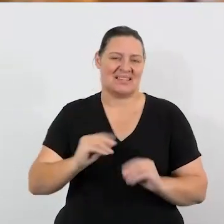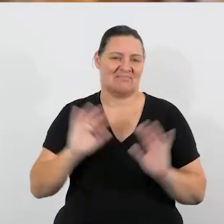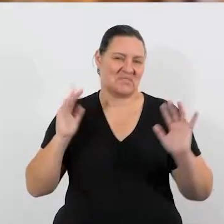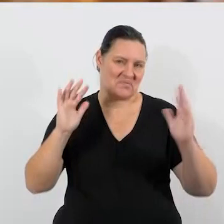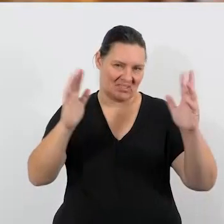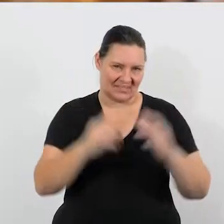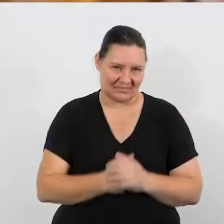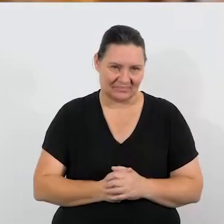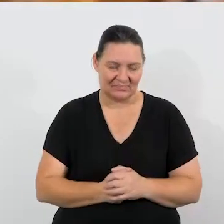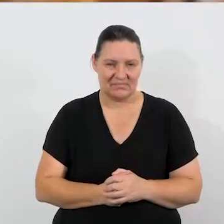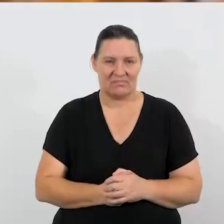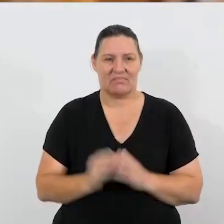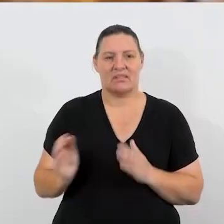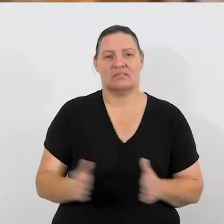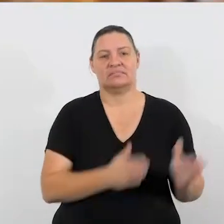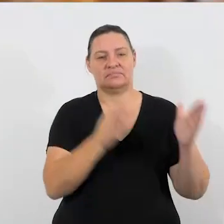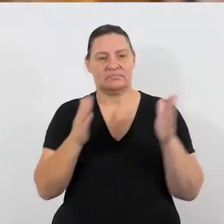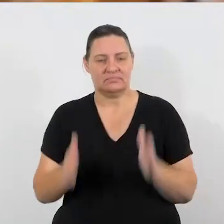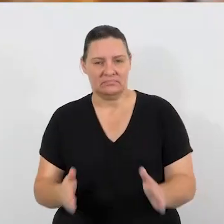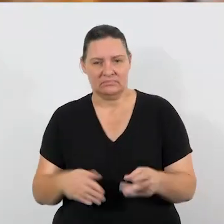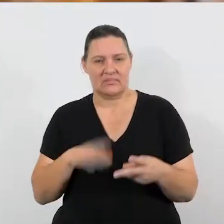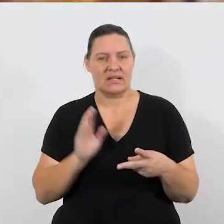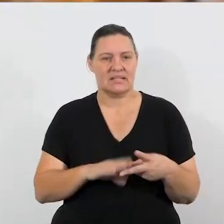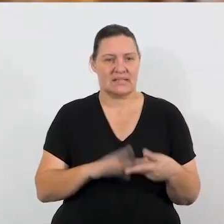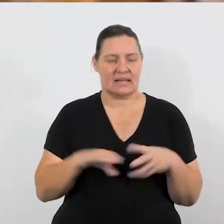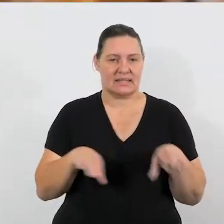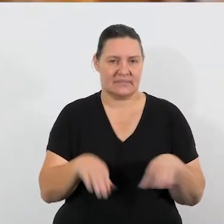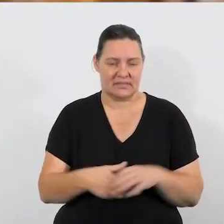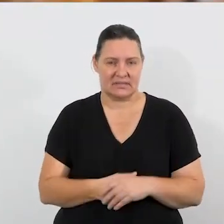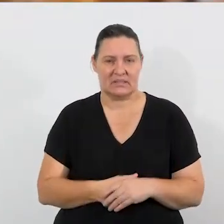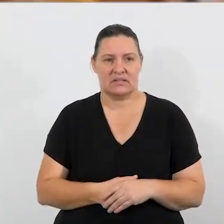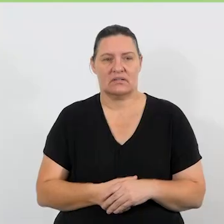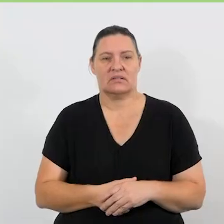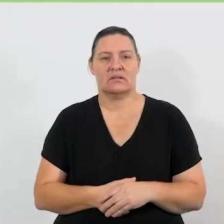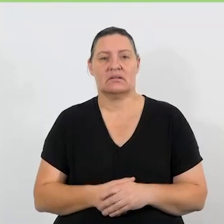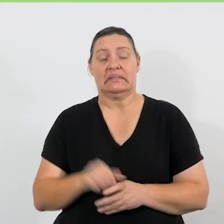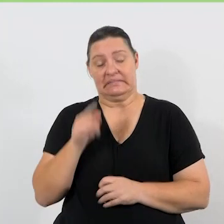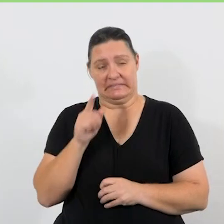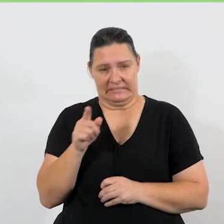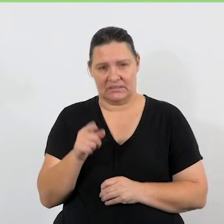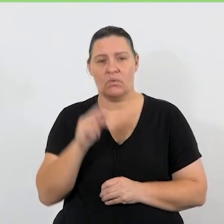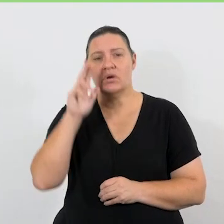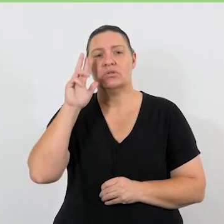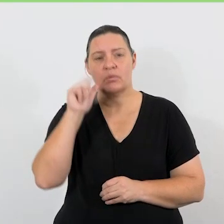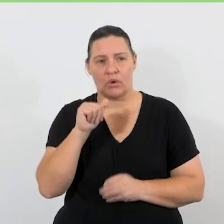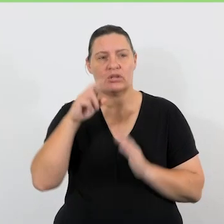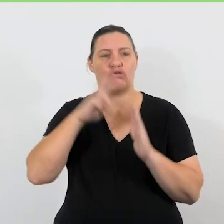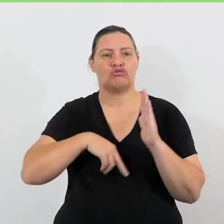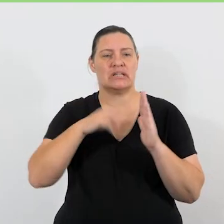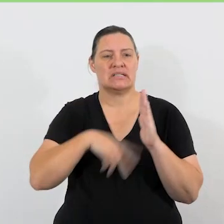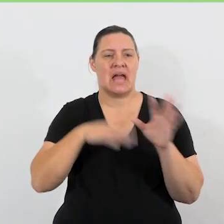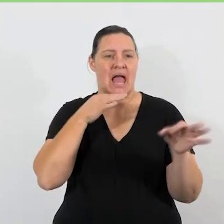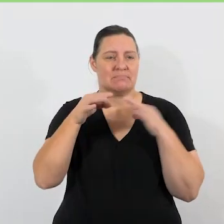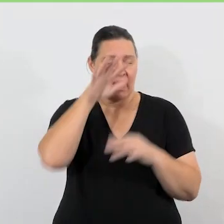lesson. Congratulations. Let's move on to our second activity. So here we are supposed to read